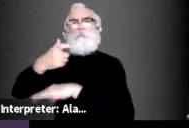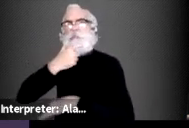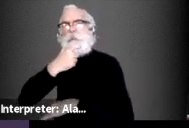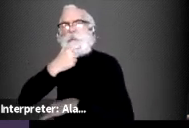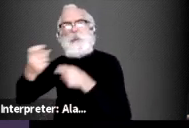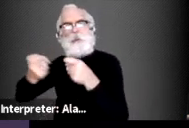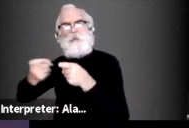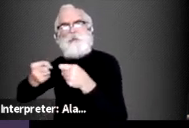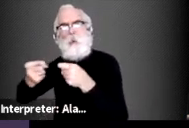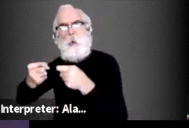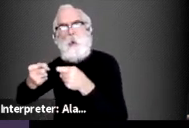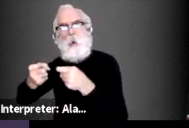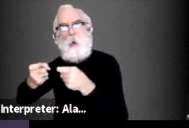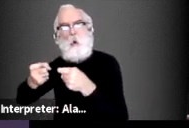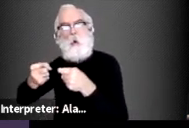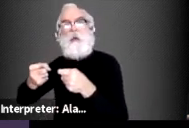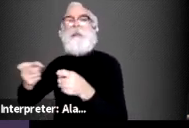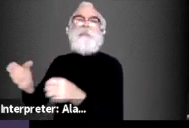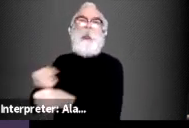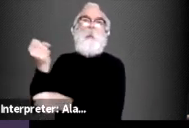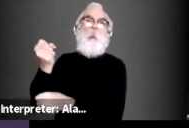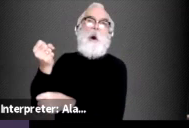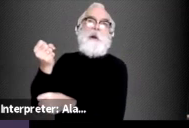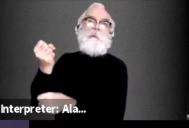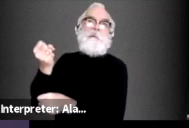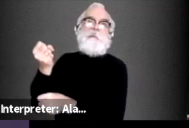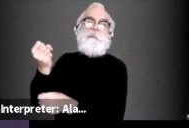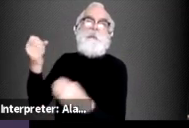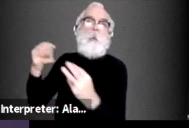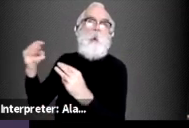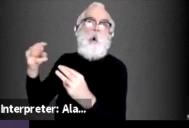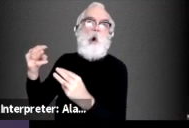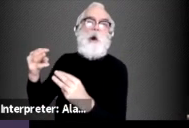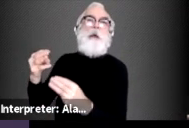in 1763 under the Treaty of Paris.